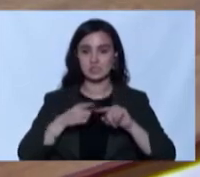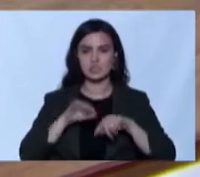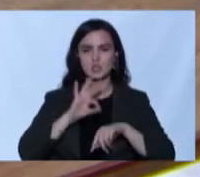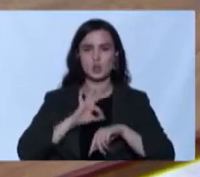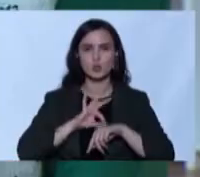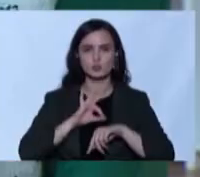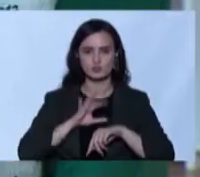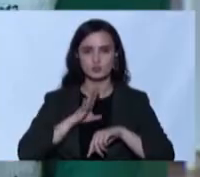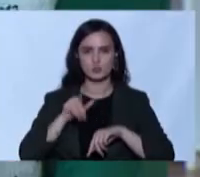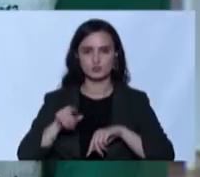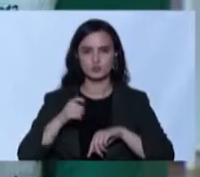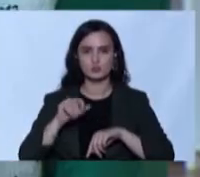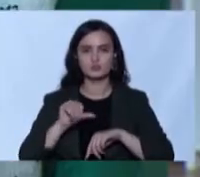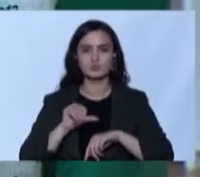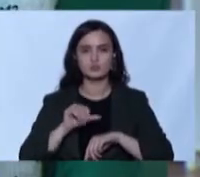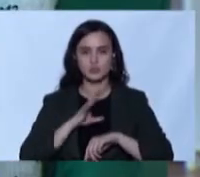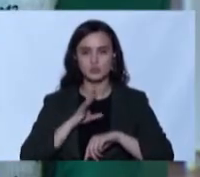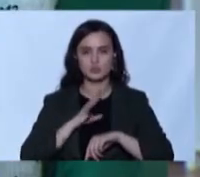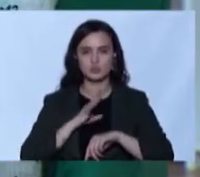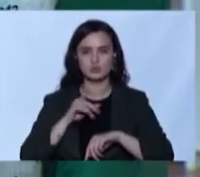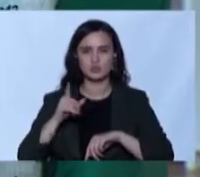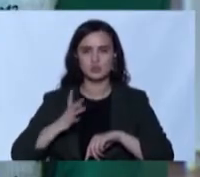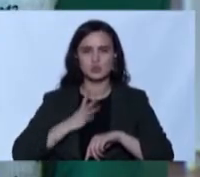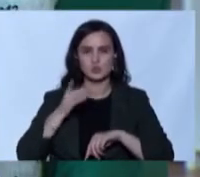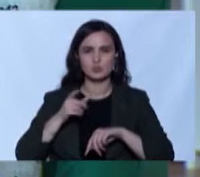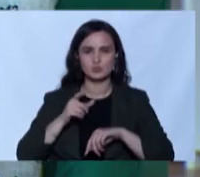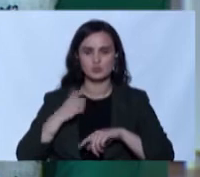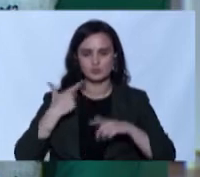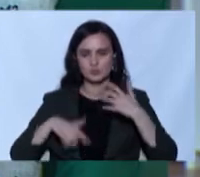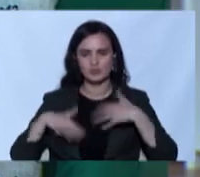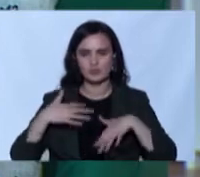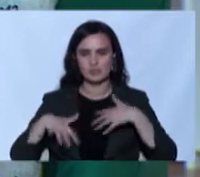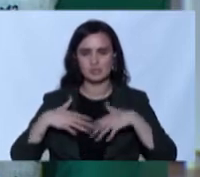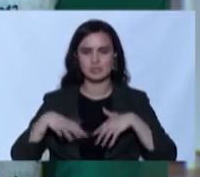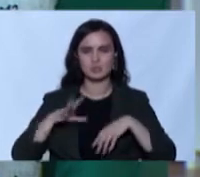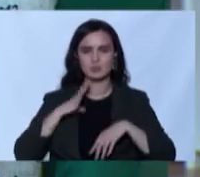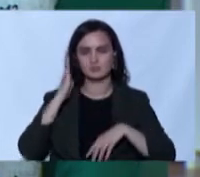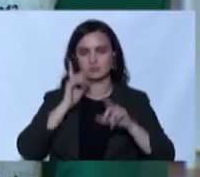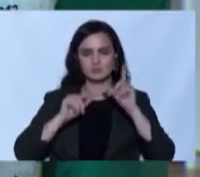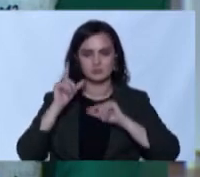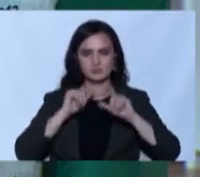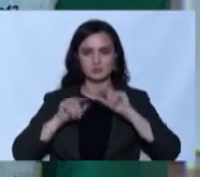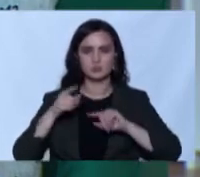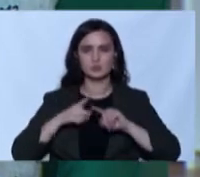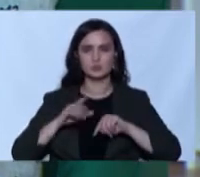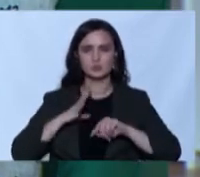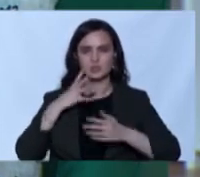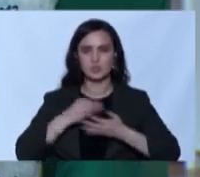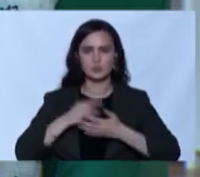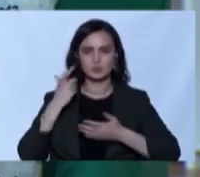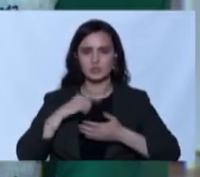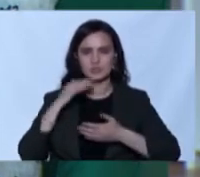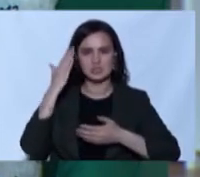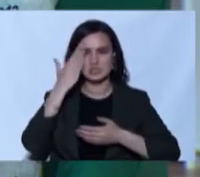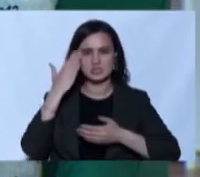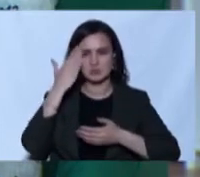illness made him completely bedridden. He was incredibly weak. He'd get sleep paralysis. He'd have these unexplained nightmares,